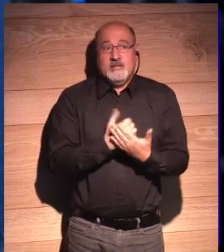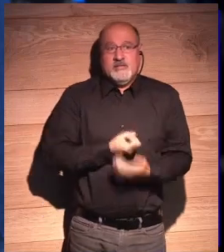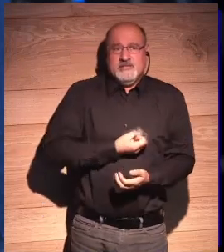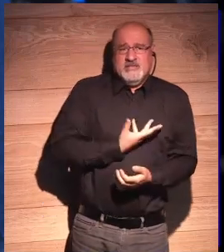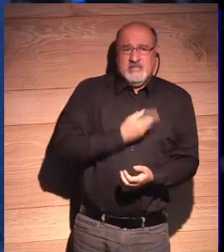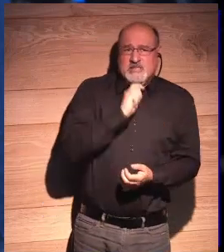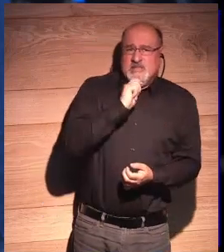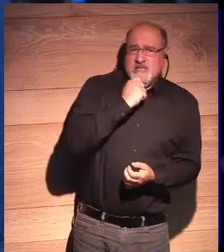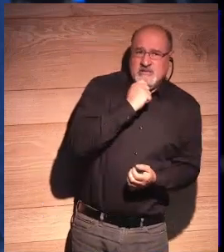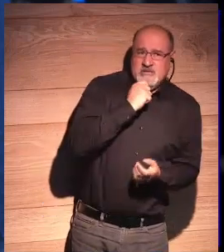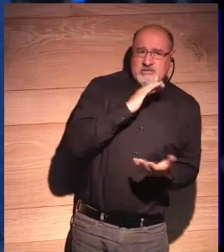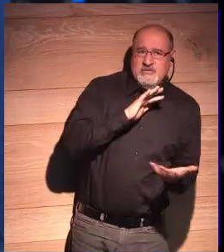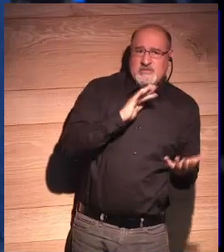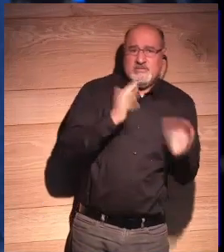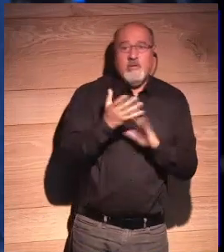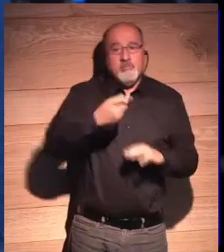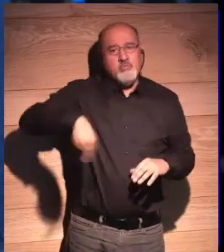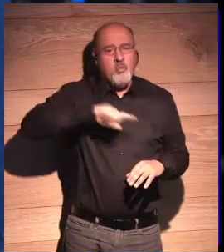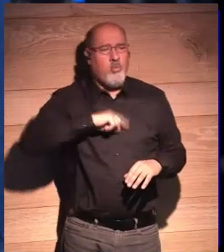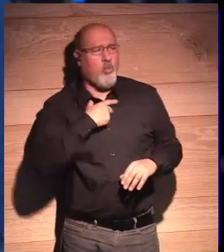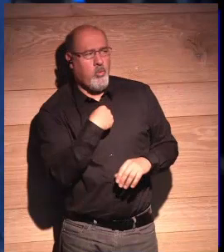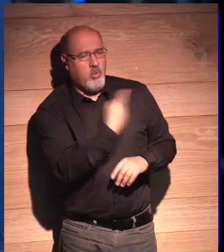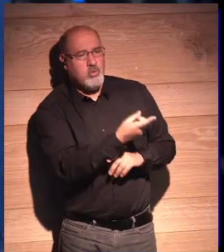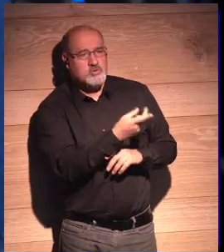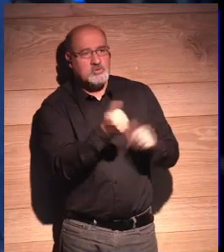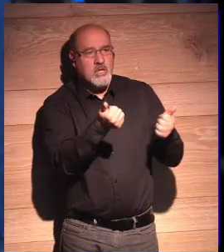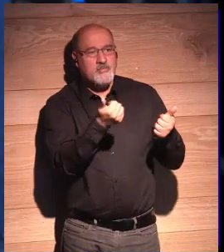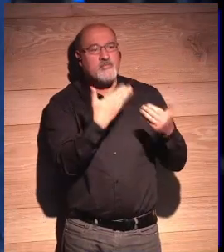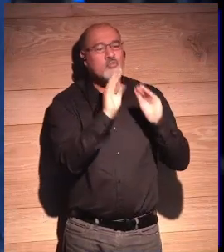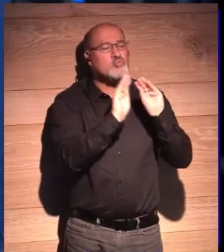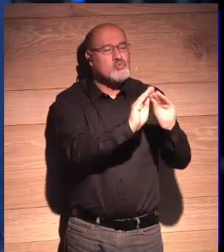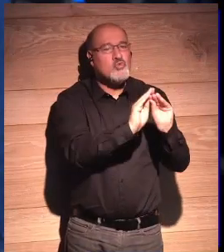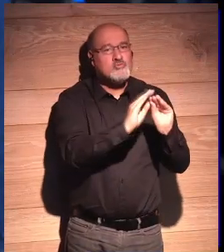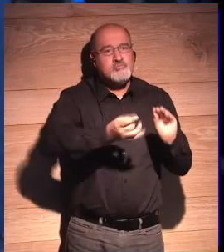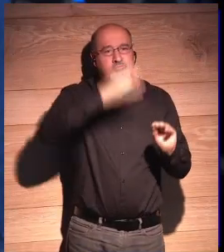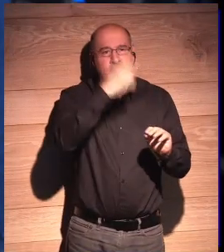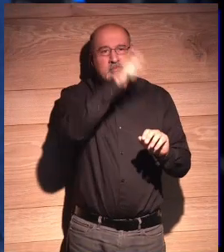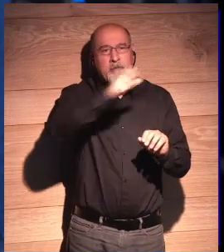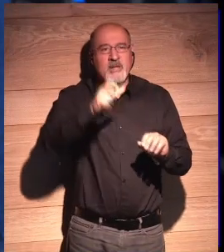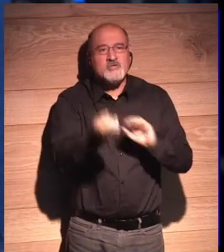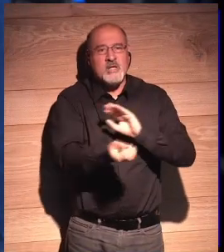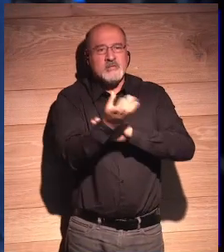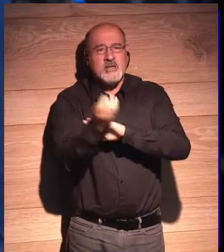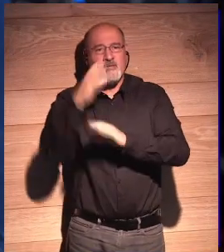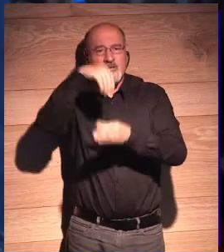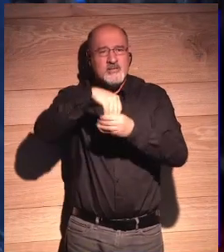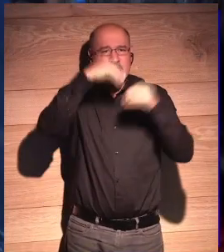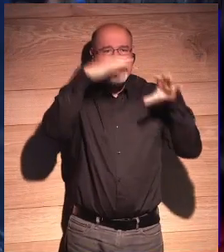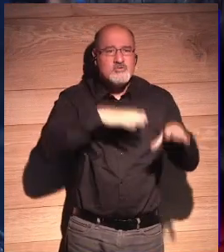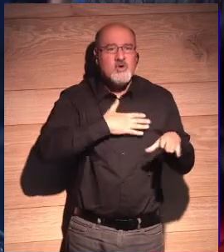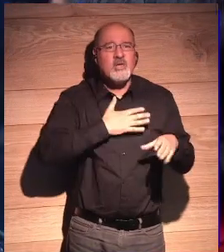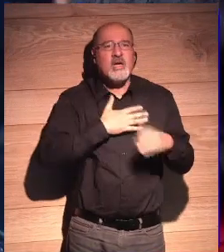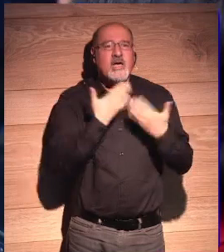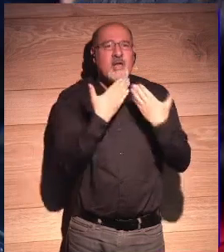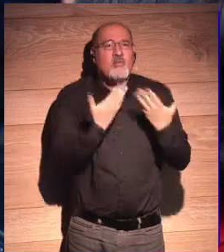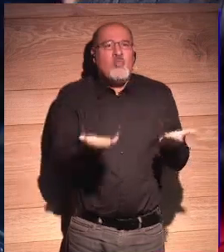of characters that might really gender this type of hatred? What's your relationship with your characters? Well, I